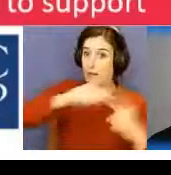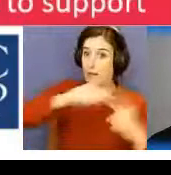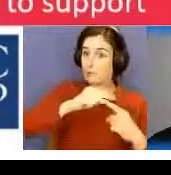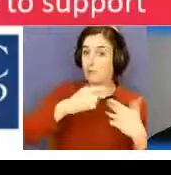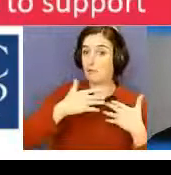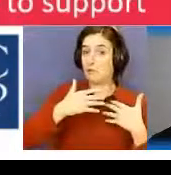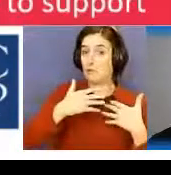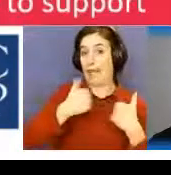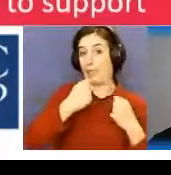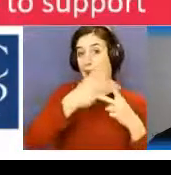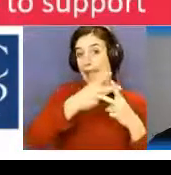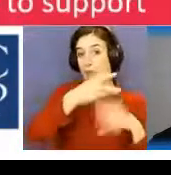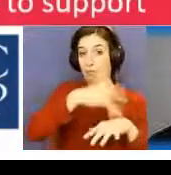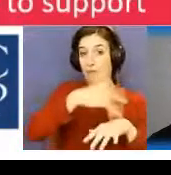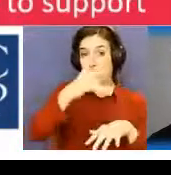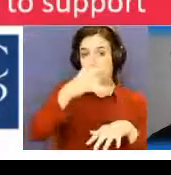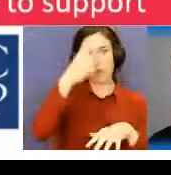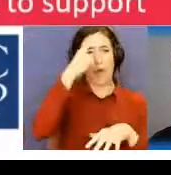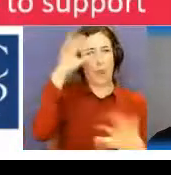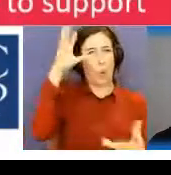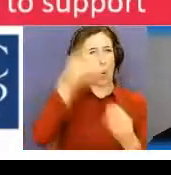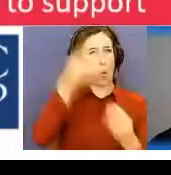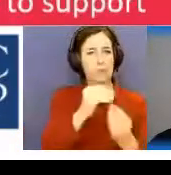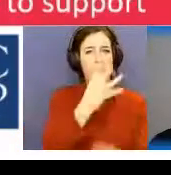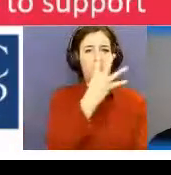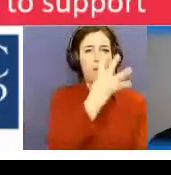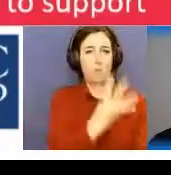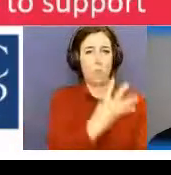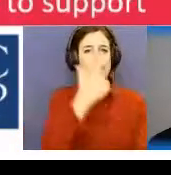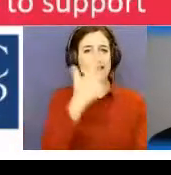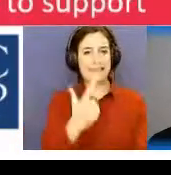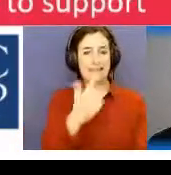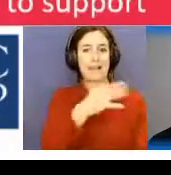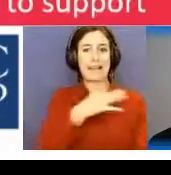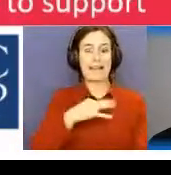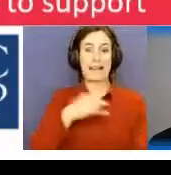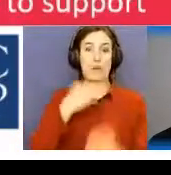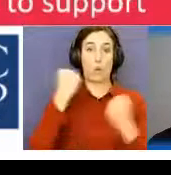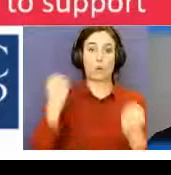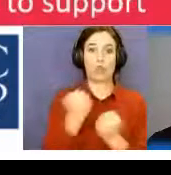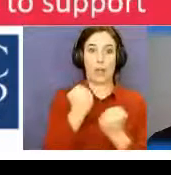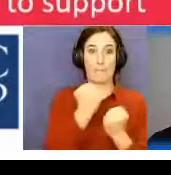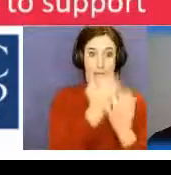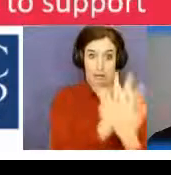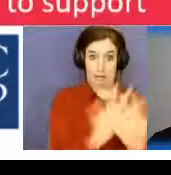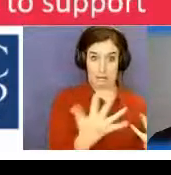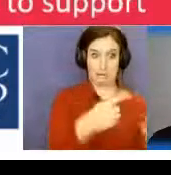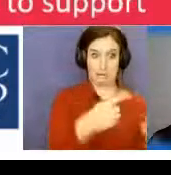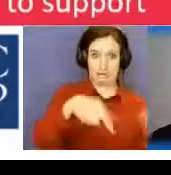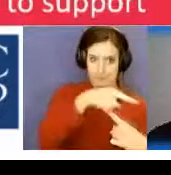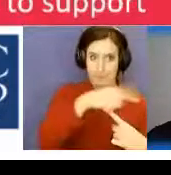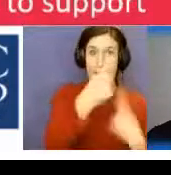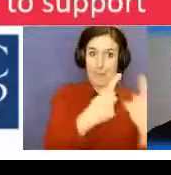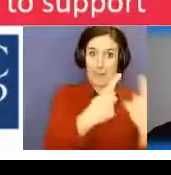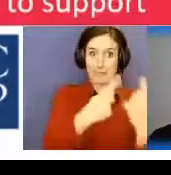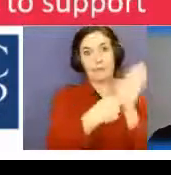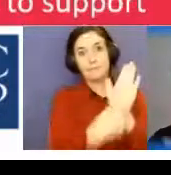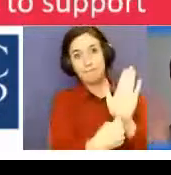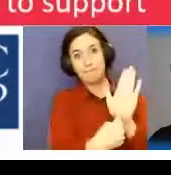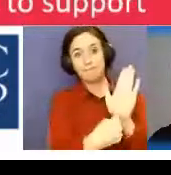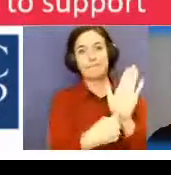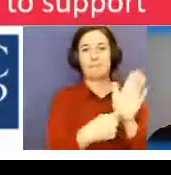like 47 clinical champions, so clinicians across a range of disciplines and expertise and specialisms who are trained up to be physical